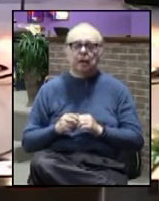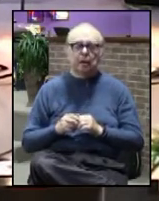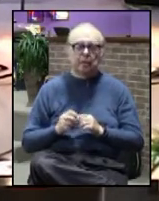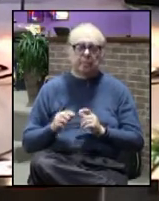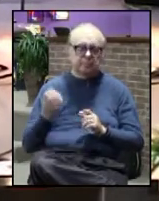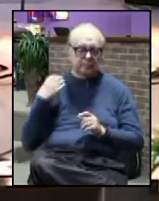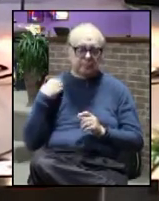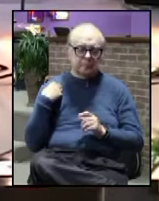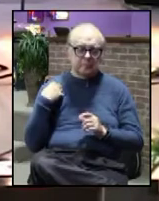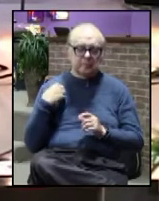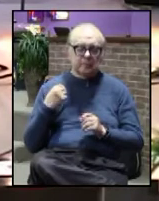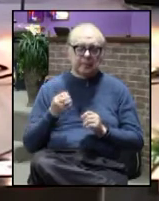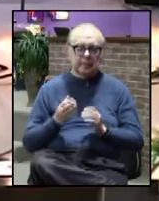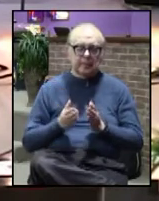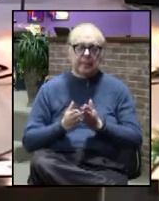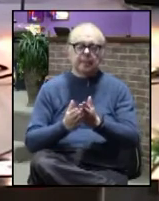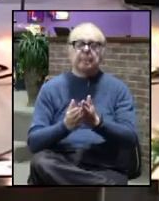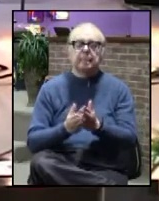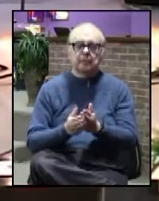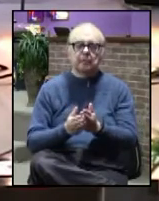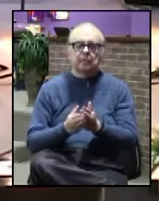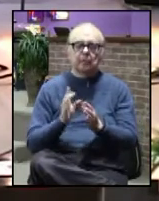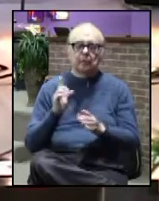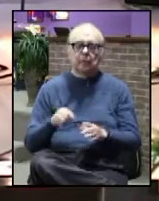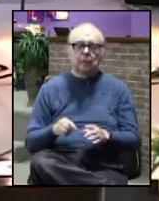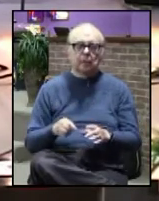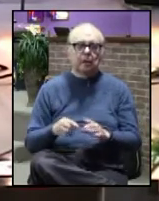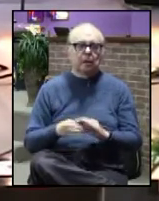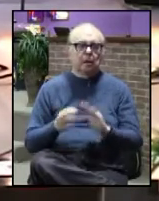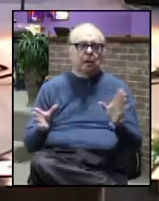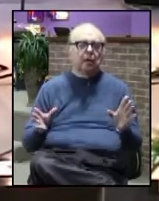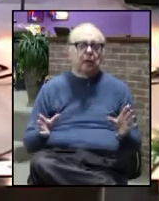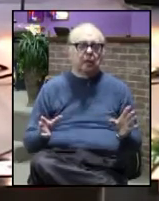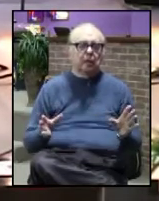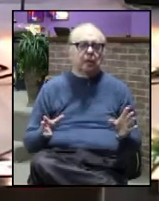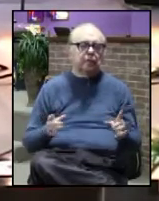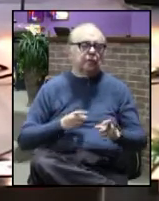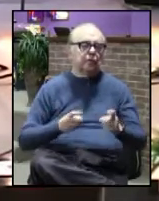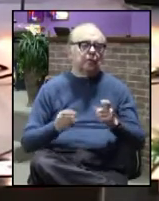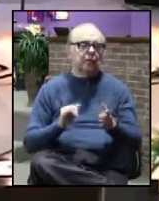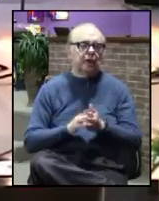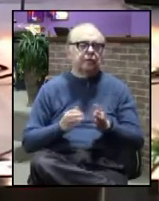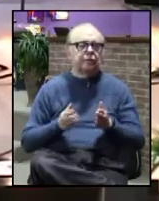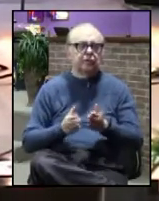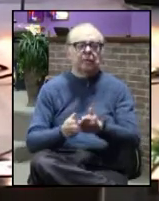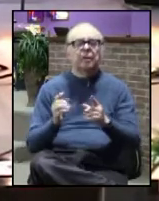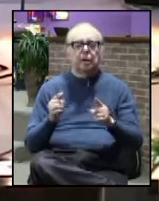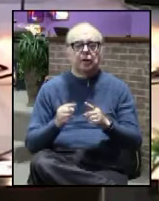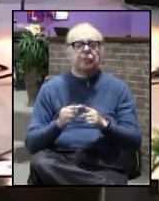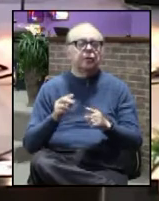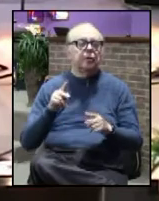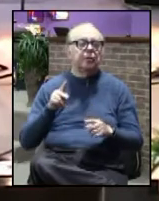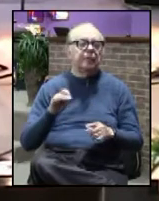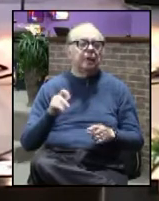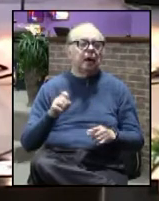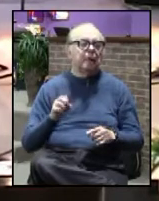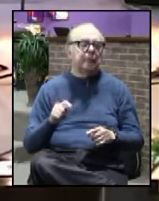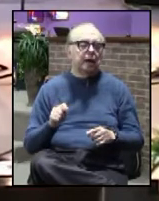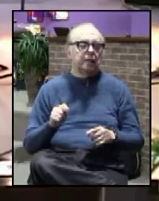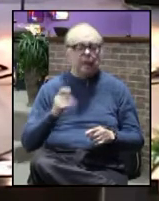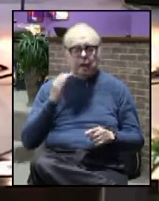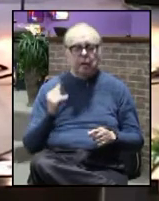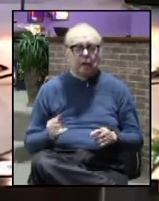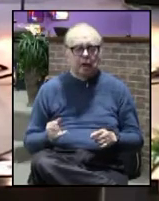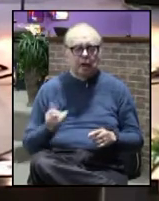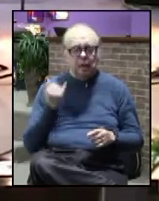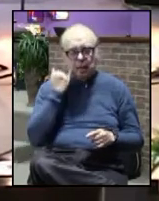The captain of the ship, of that cruise ship, has to release the realm of that ship to that pilot.